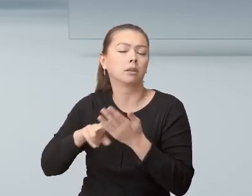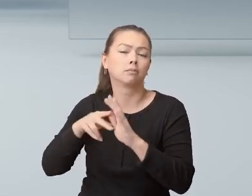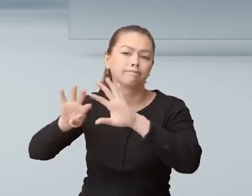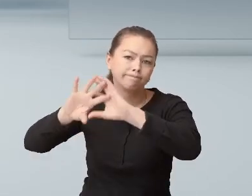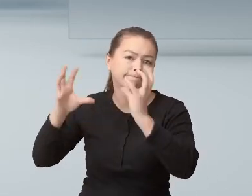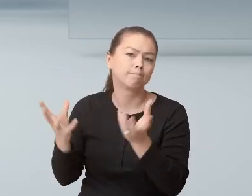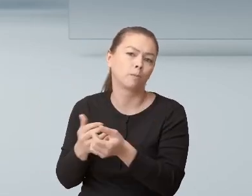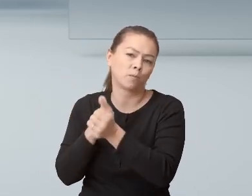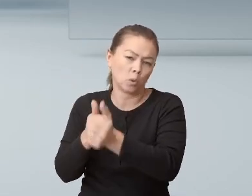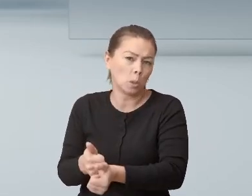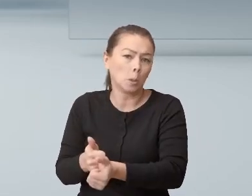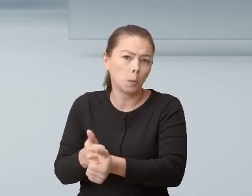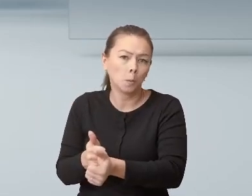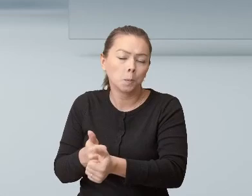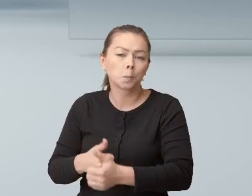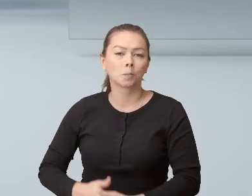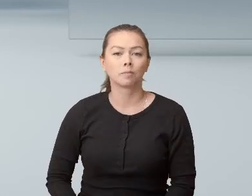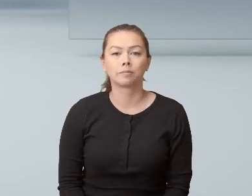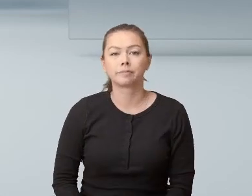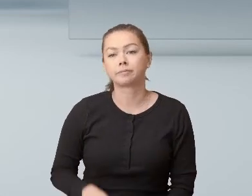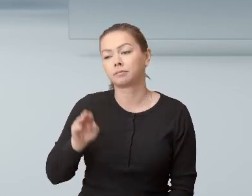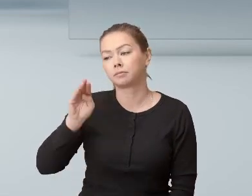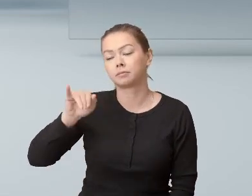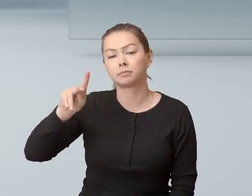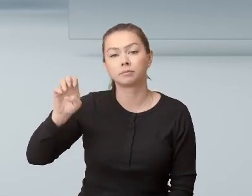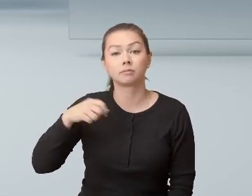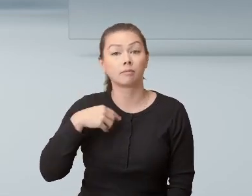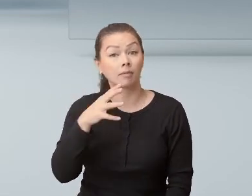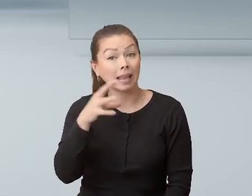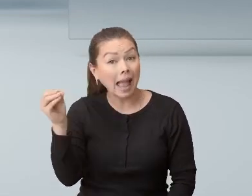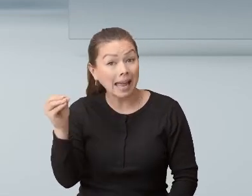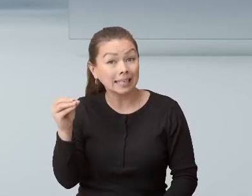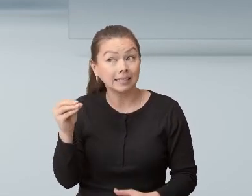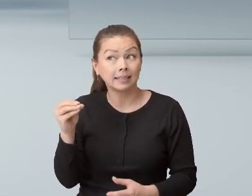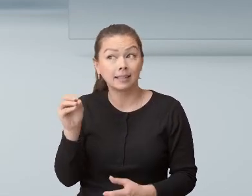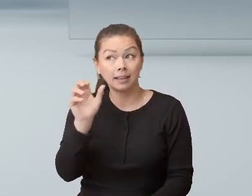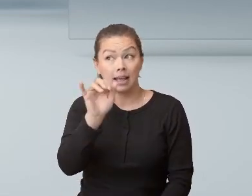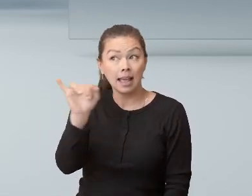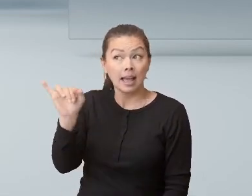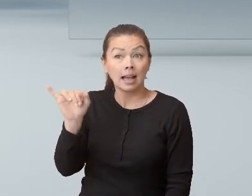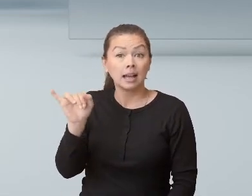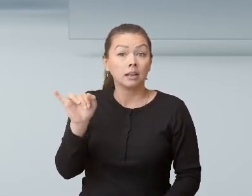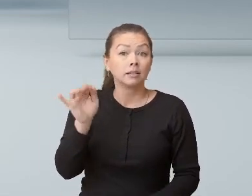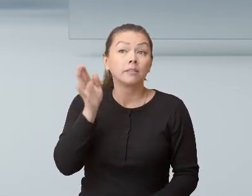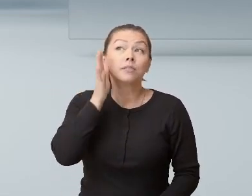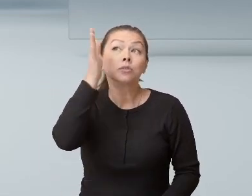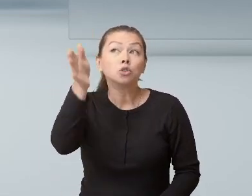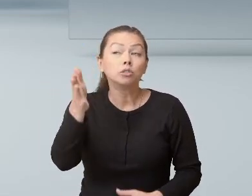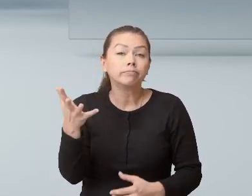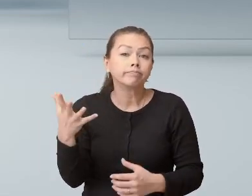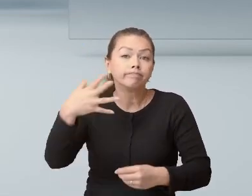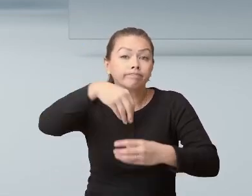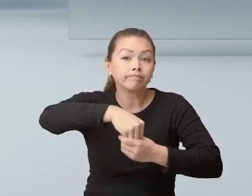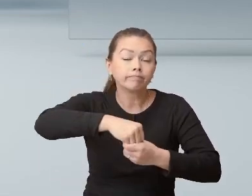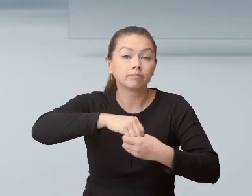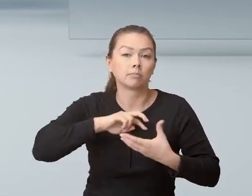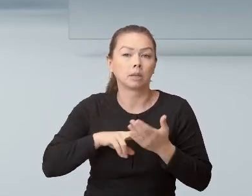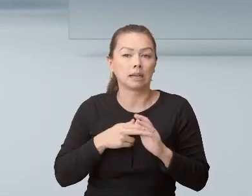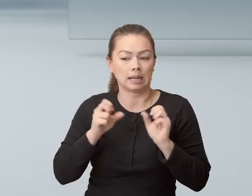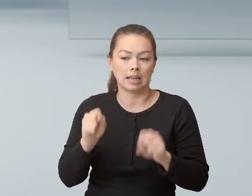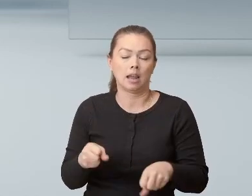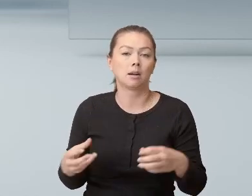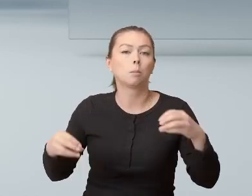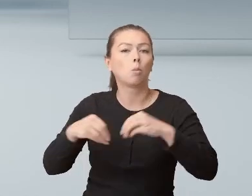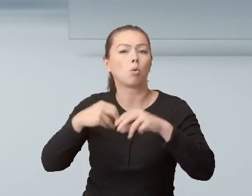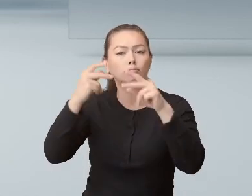the promise of AI and anything like that is that it's not just the ability to do a lot more computational power than you